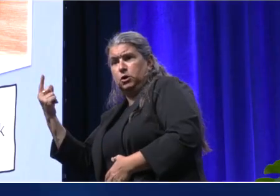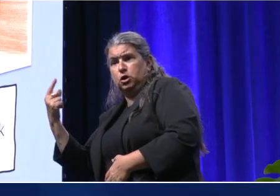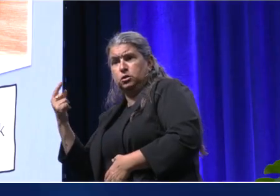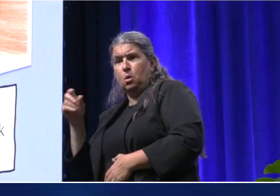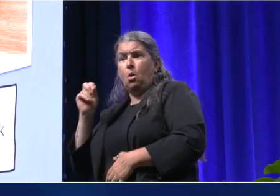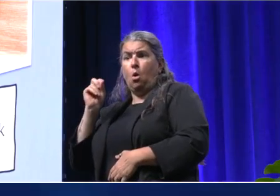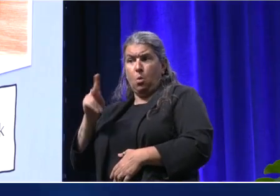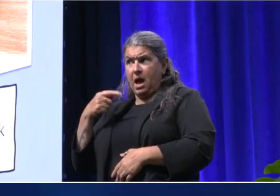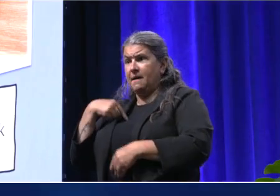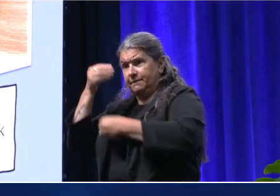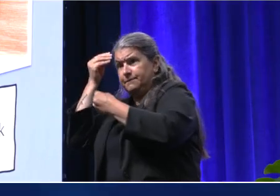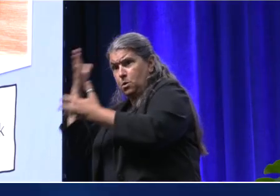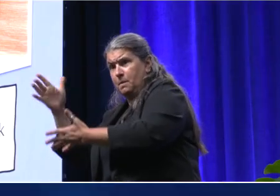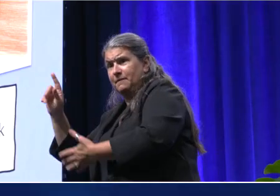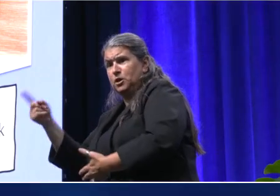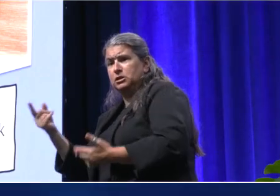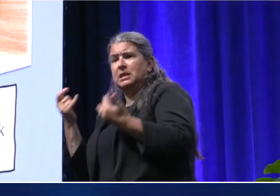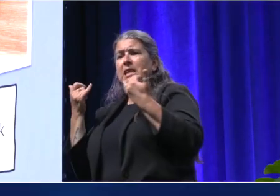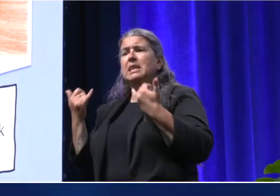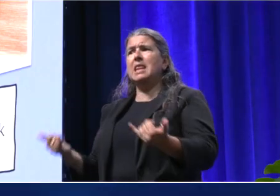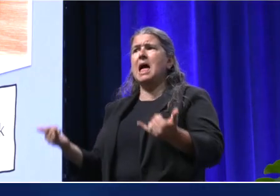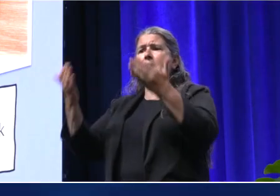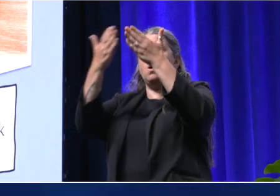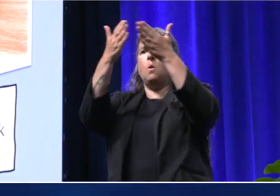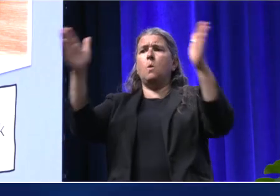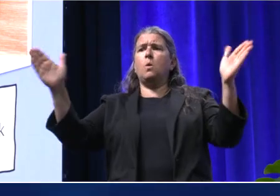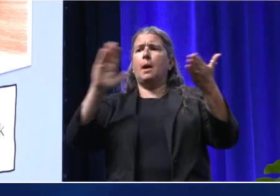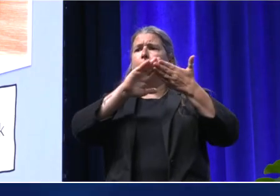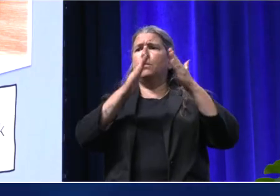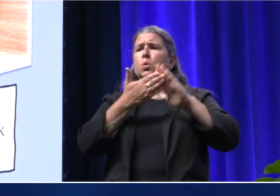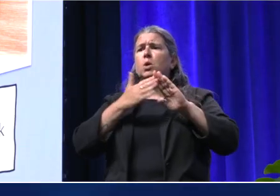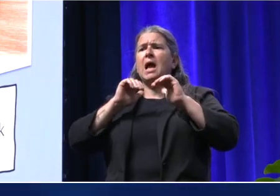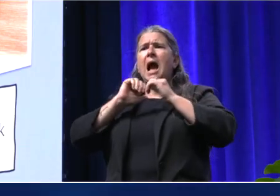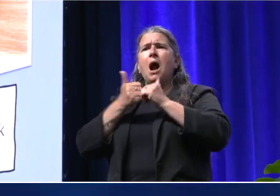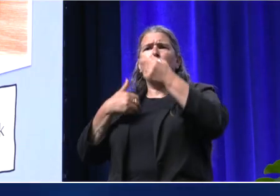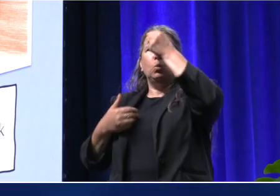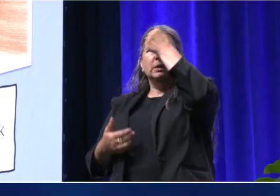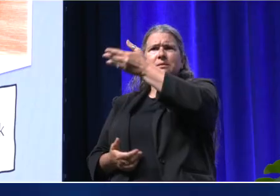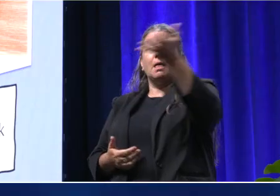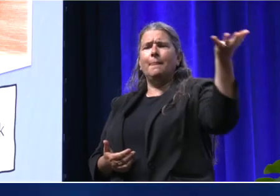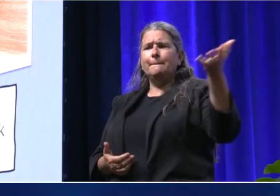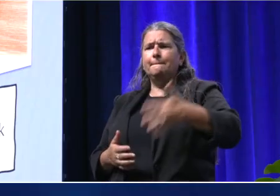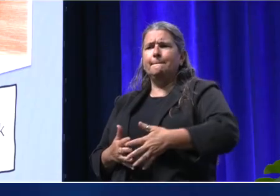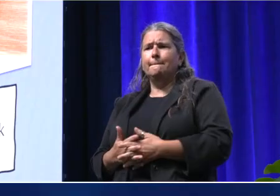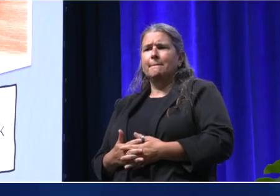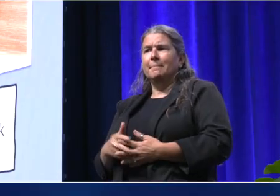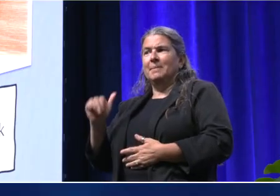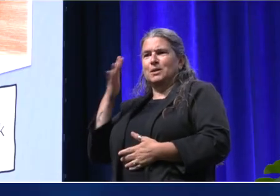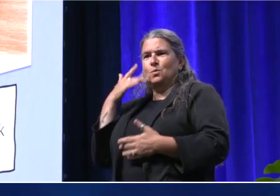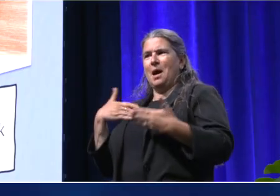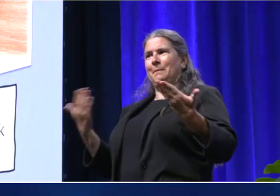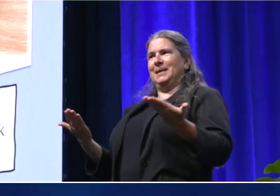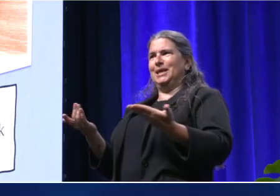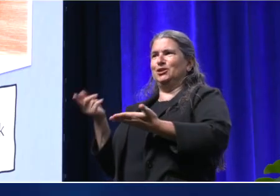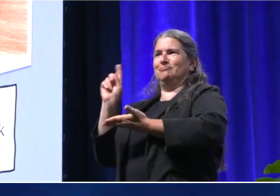health authorities and the broader community know? And that's what I'm here to do today. But everything all the inference I give you now, we've